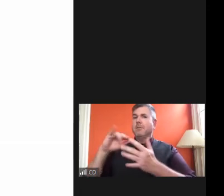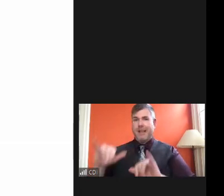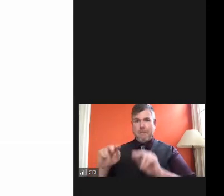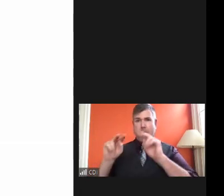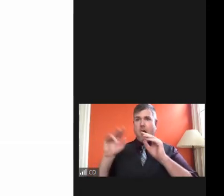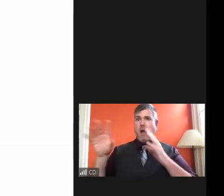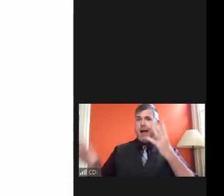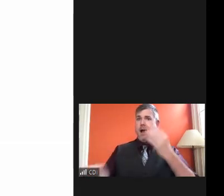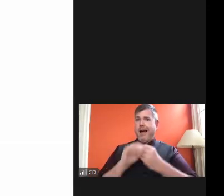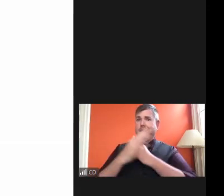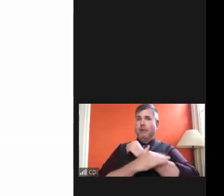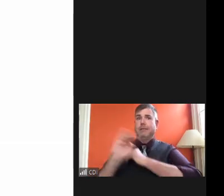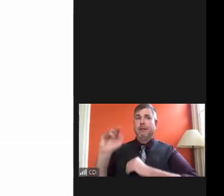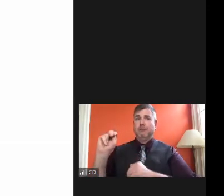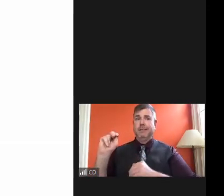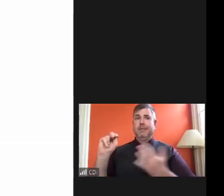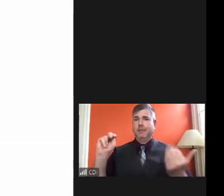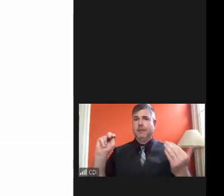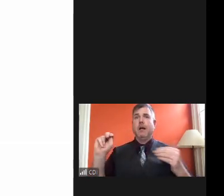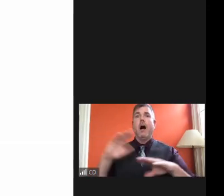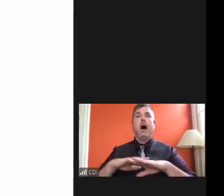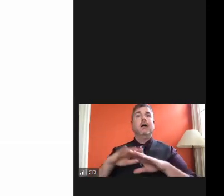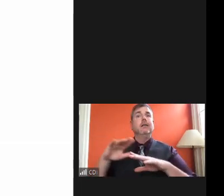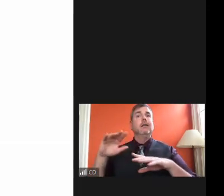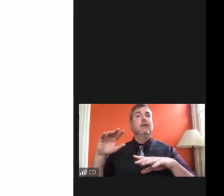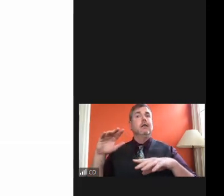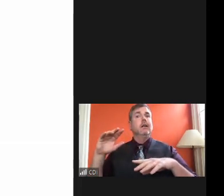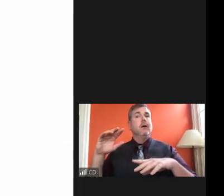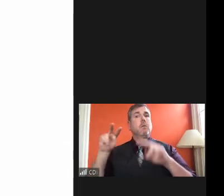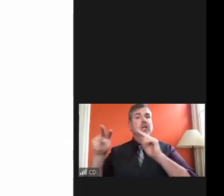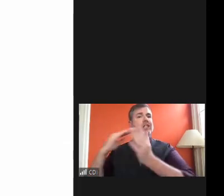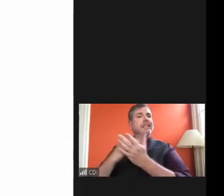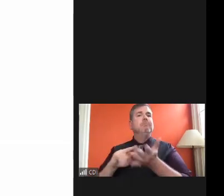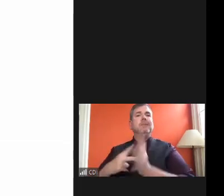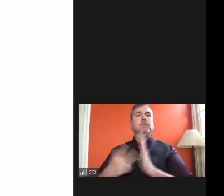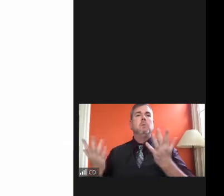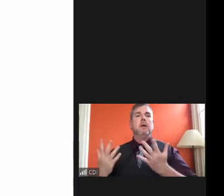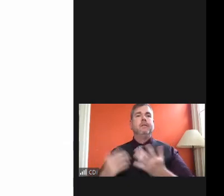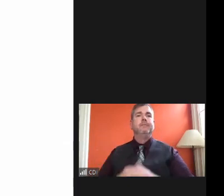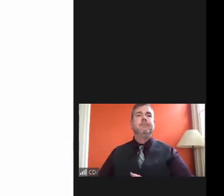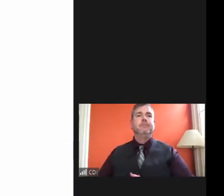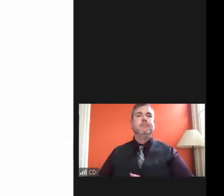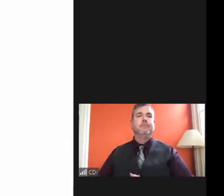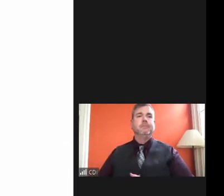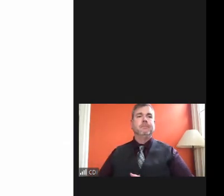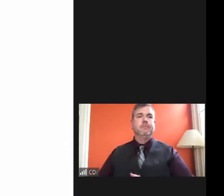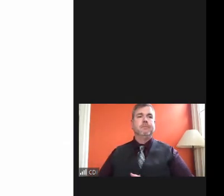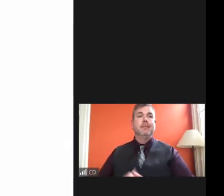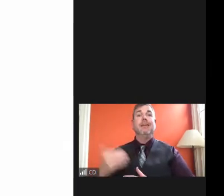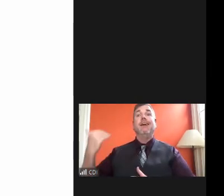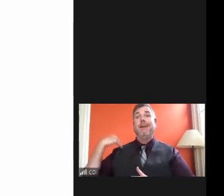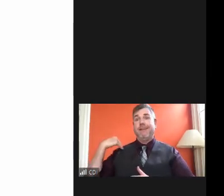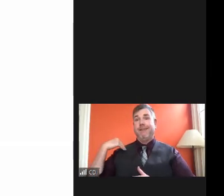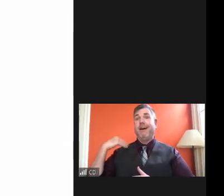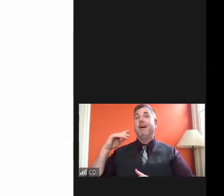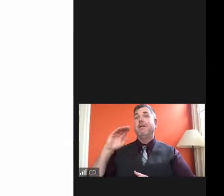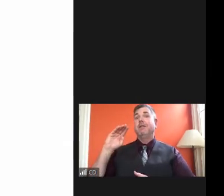on June 29th to move forward with opening indoor restaurants. We needed to reverse that once